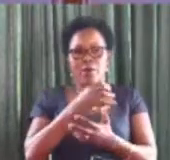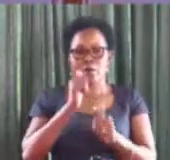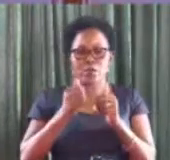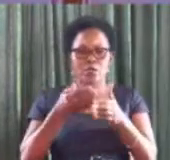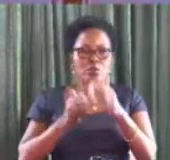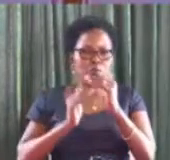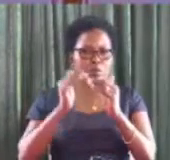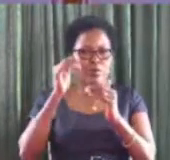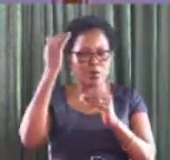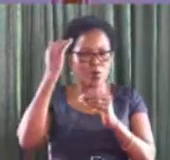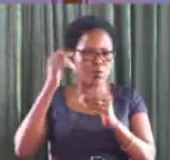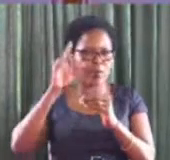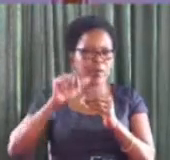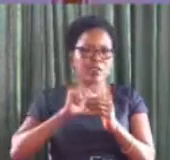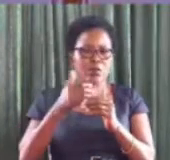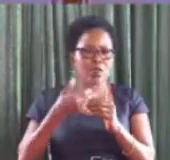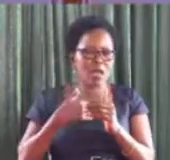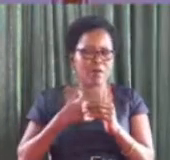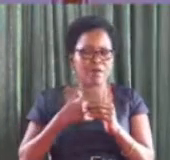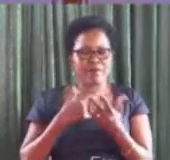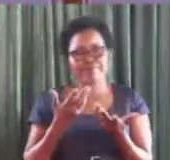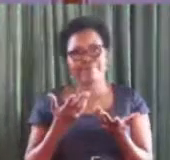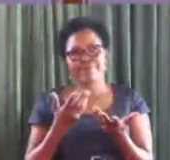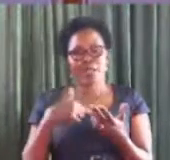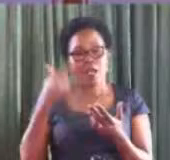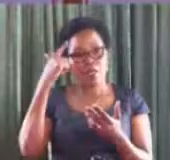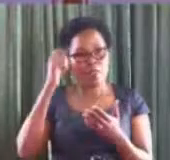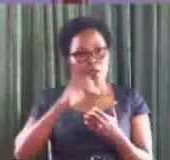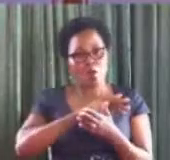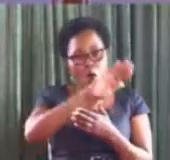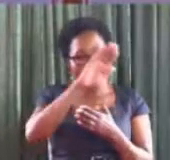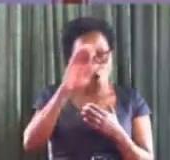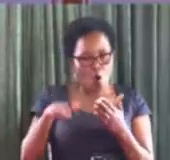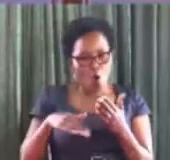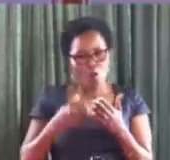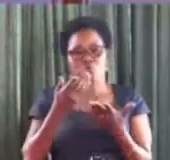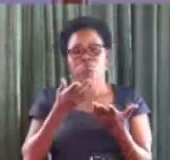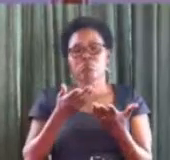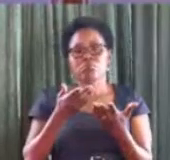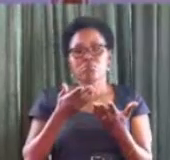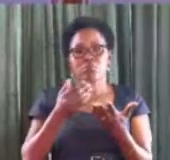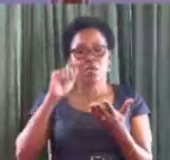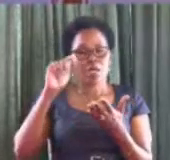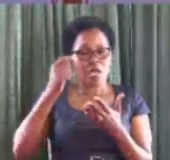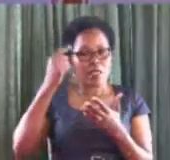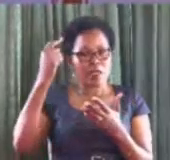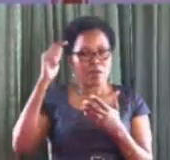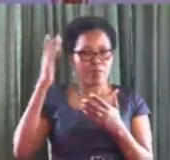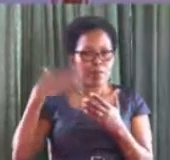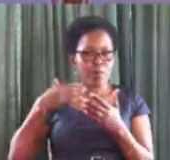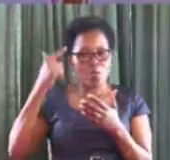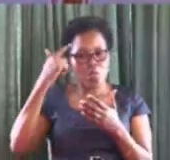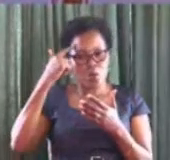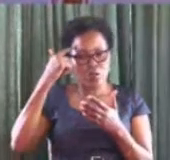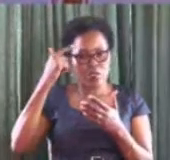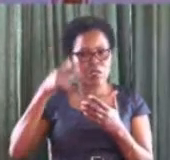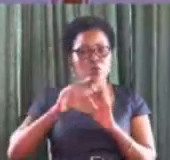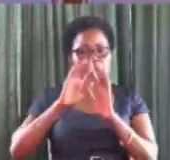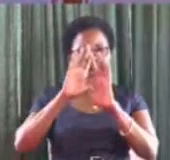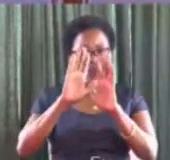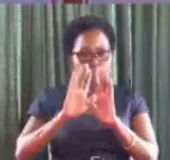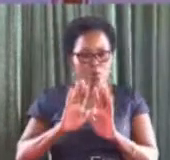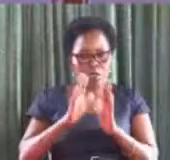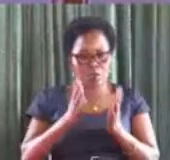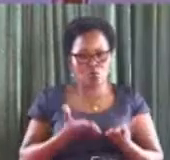I think all of them Kenyans thought were useful areas to take to the court, being